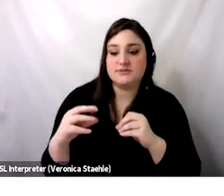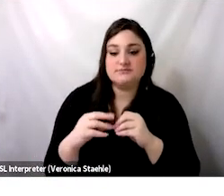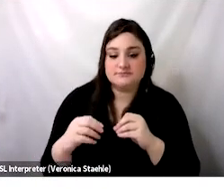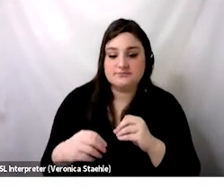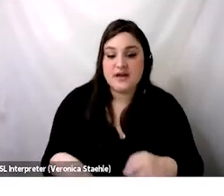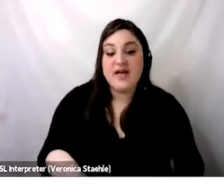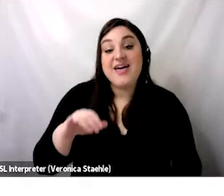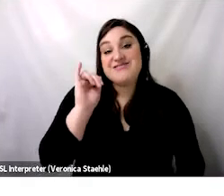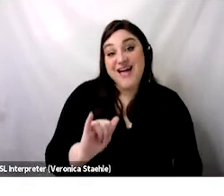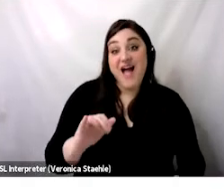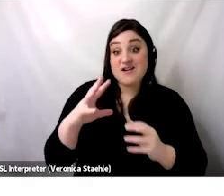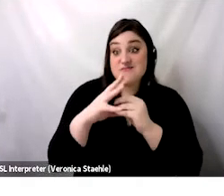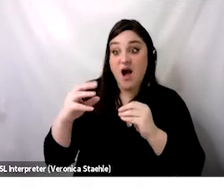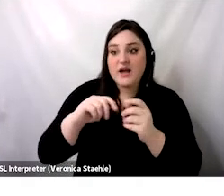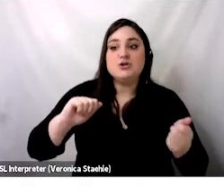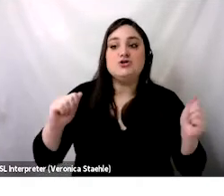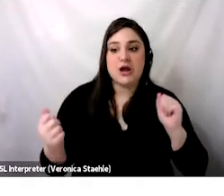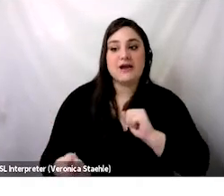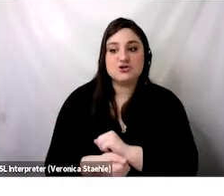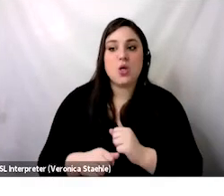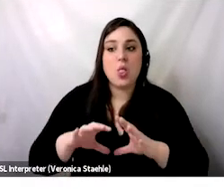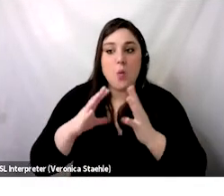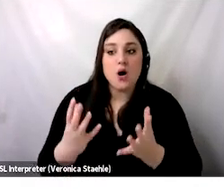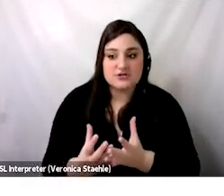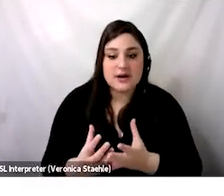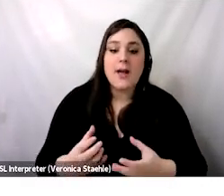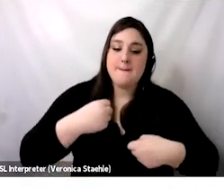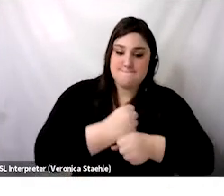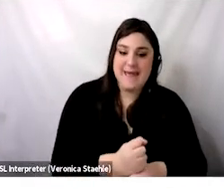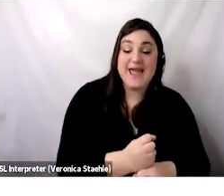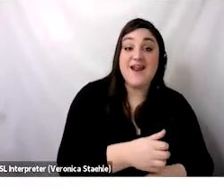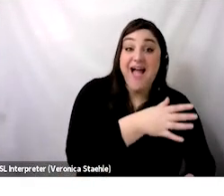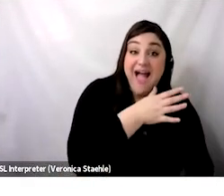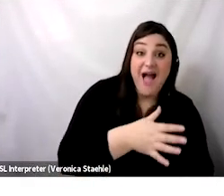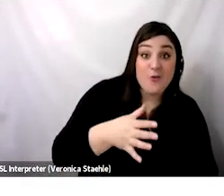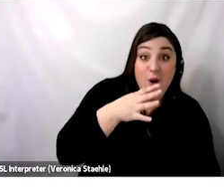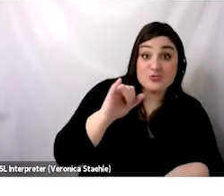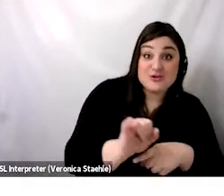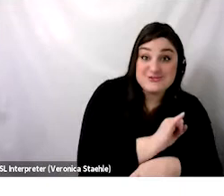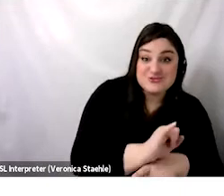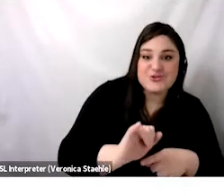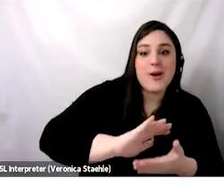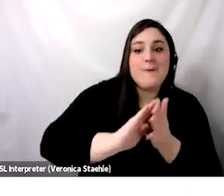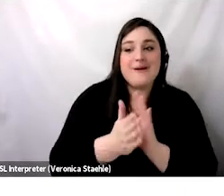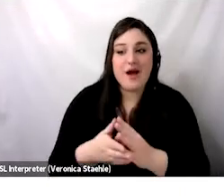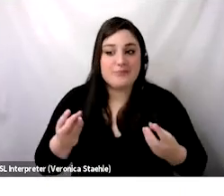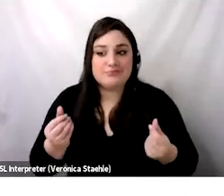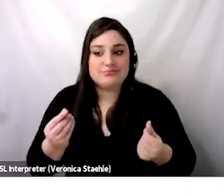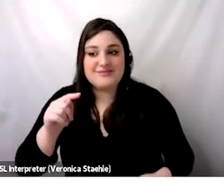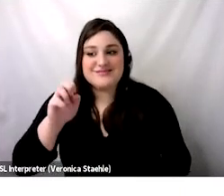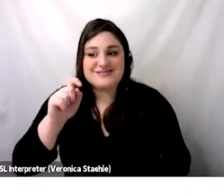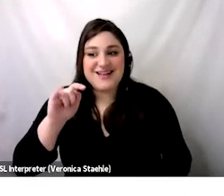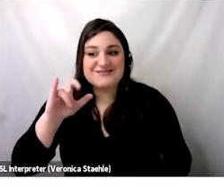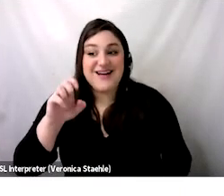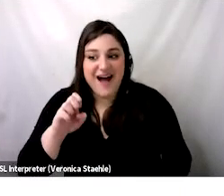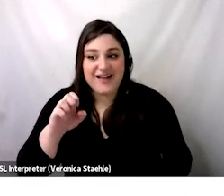textile. It will be cotton that will become king. And more importantly,